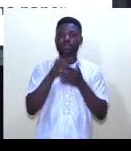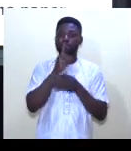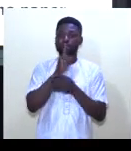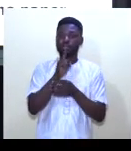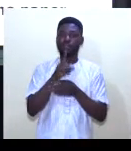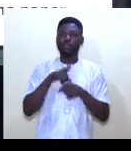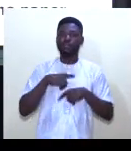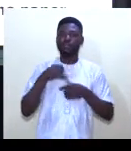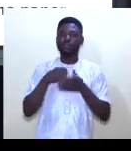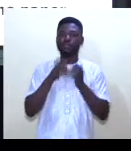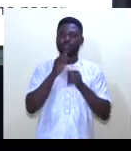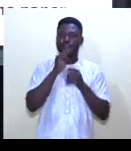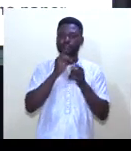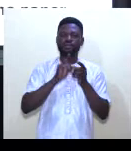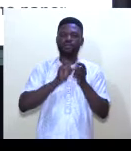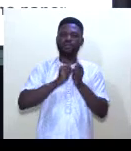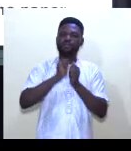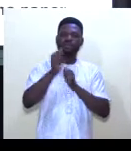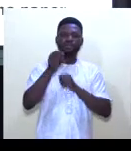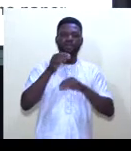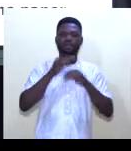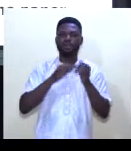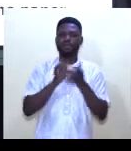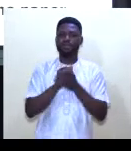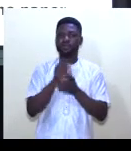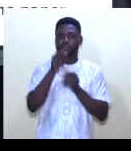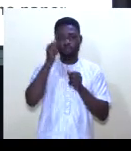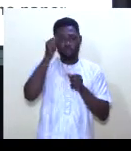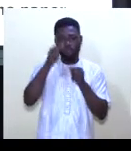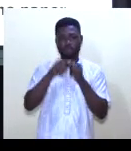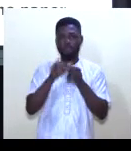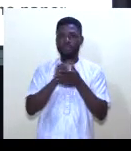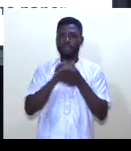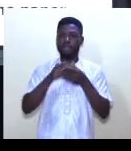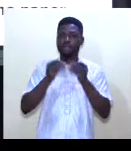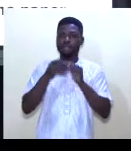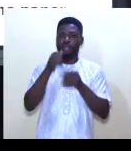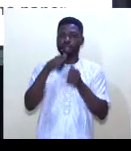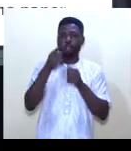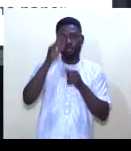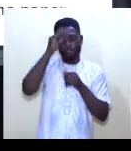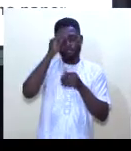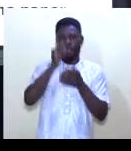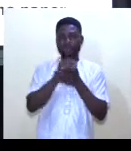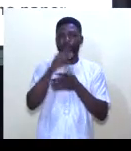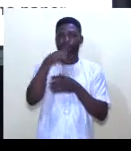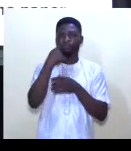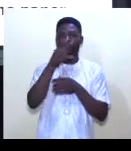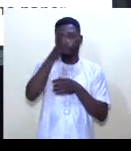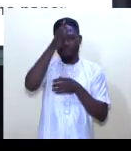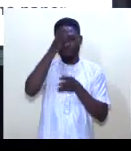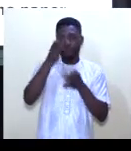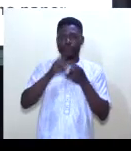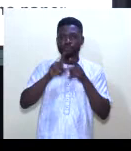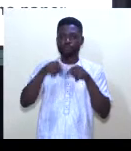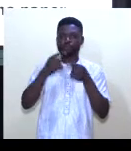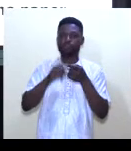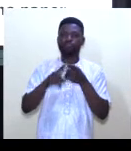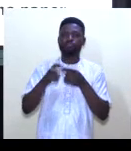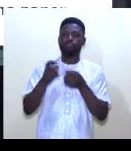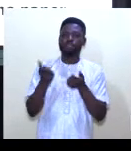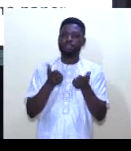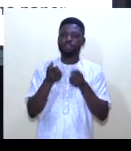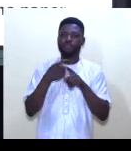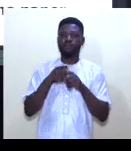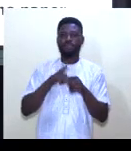going from Lagos to Kano. So you remember that story that I told you about that boy who told his father that he wanted to go for